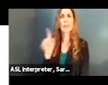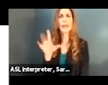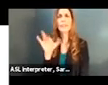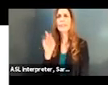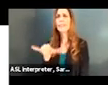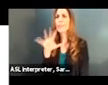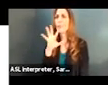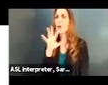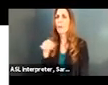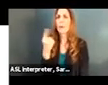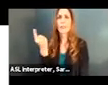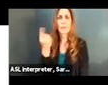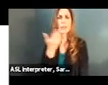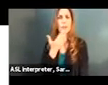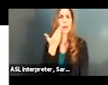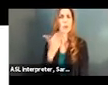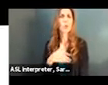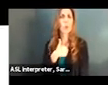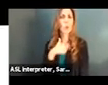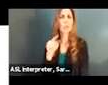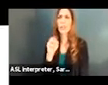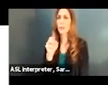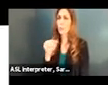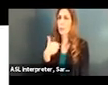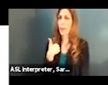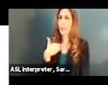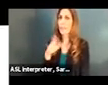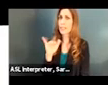here, but I don't know. Tom, do we have Cindy?